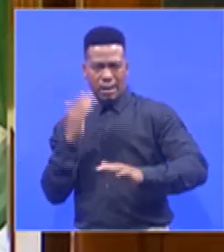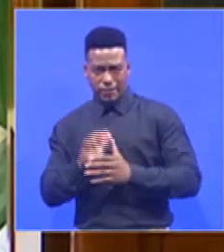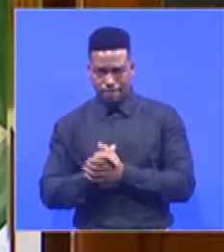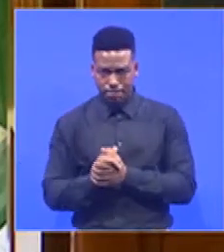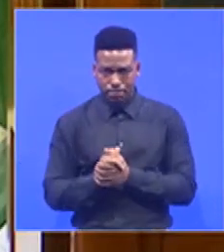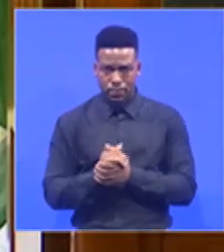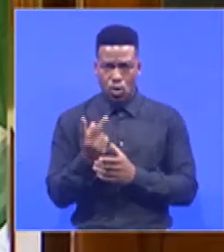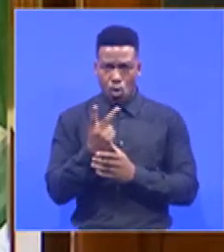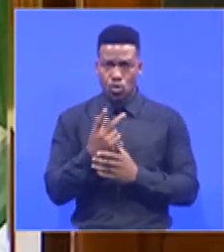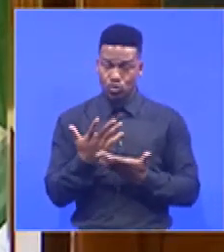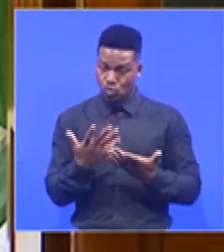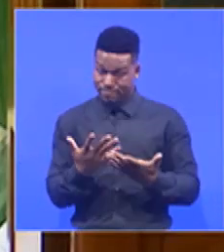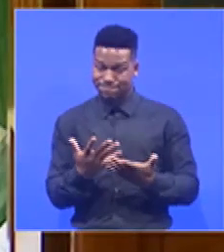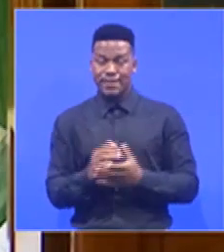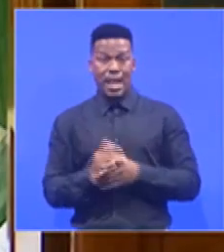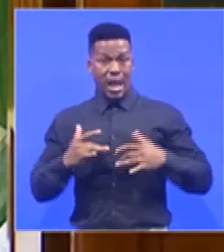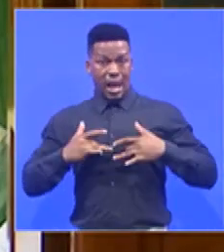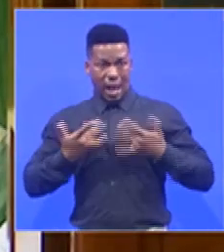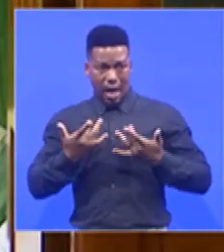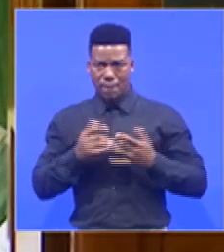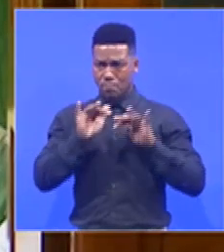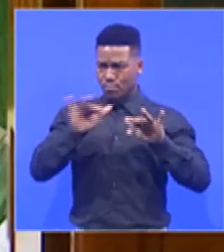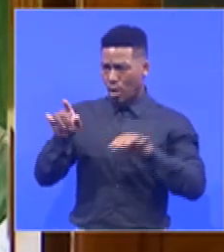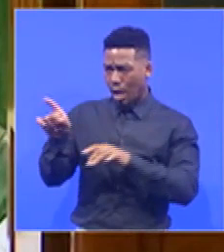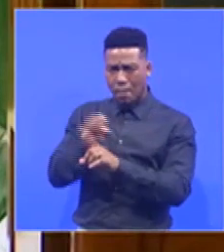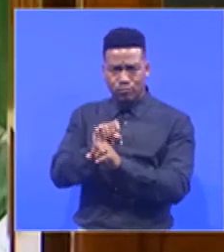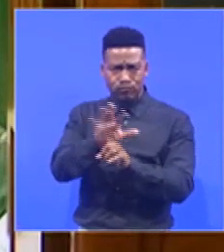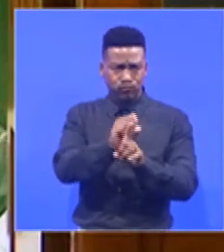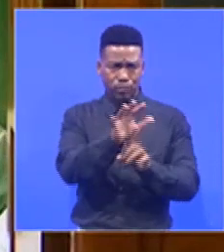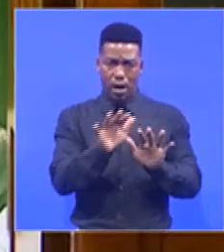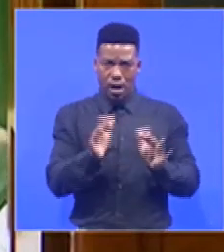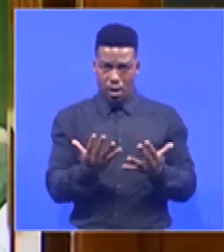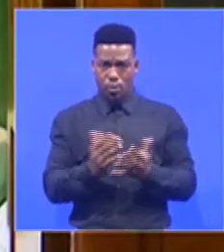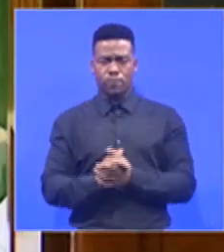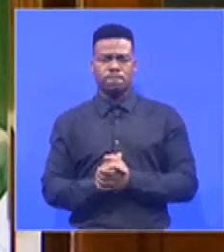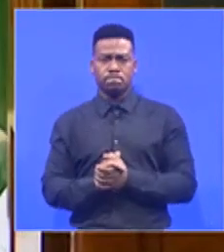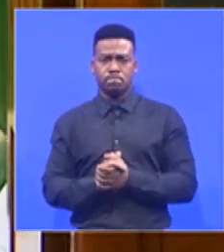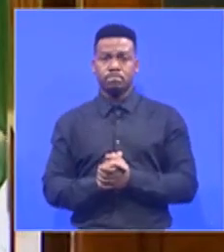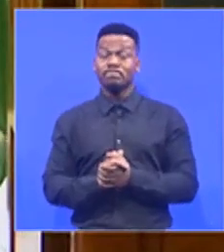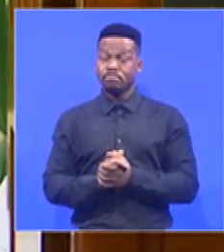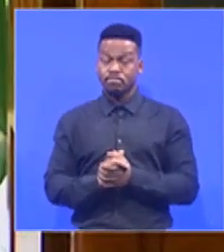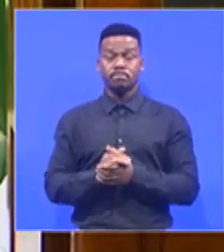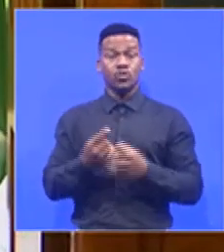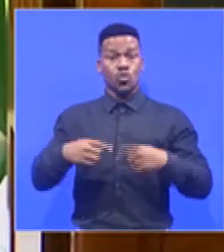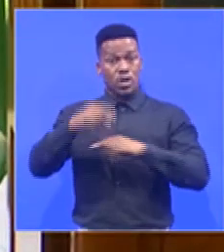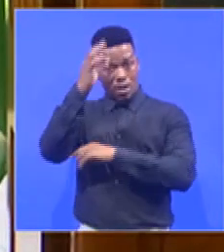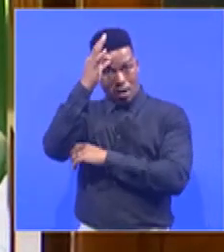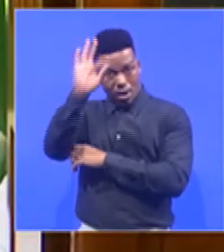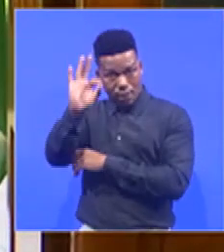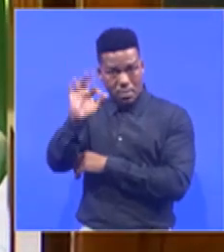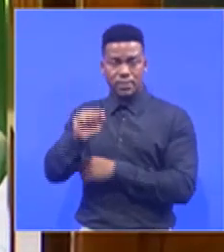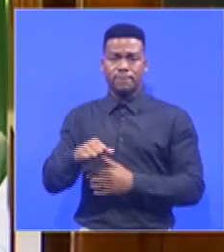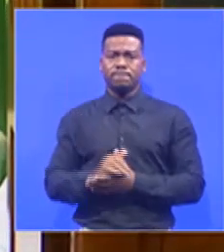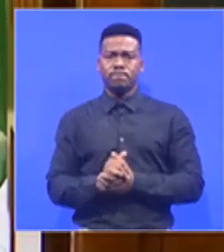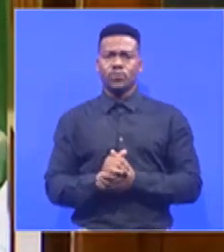and its consequences on the lives and livelihoods of South Africans. As the government, we